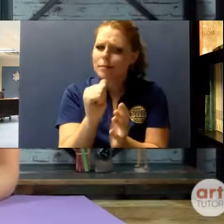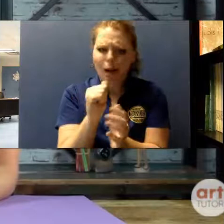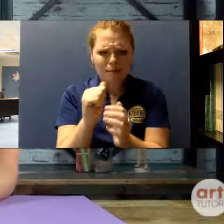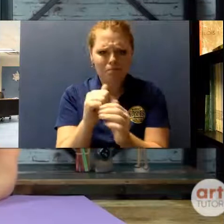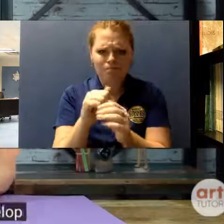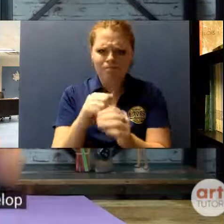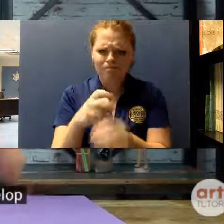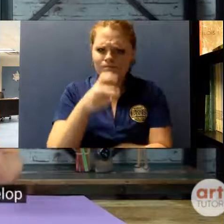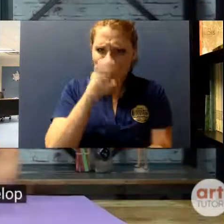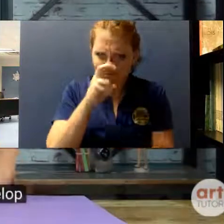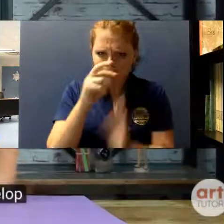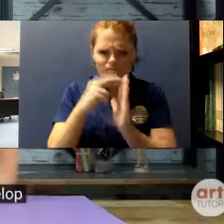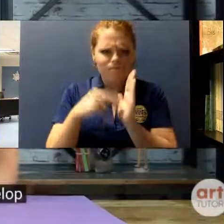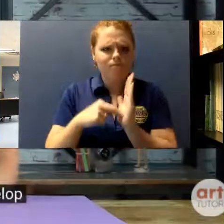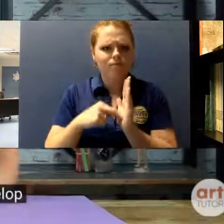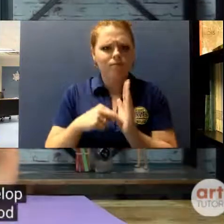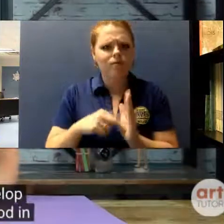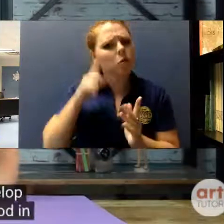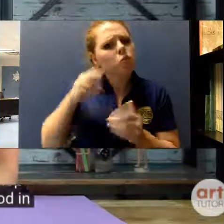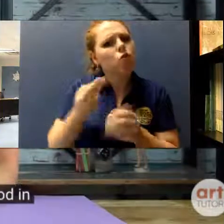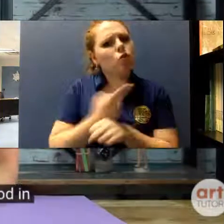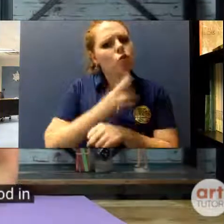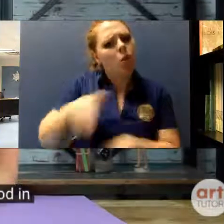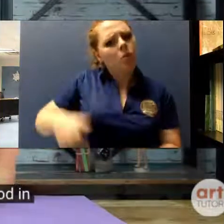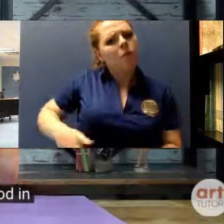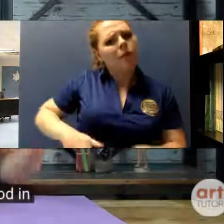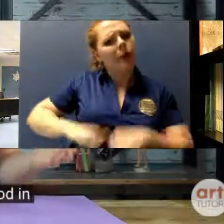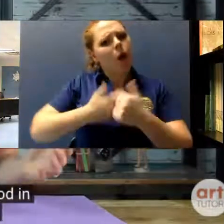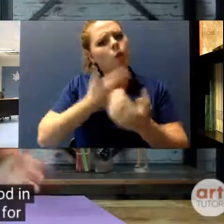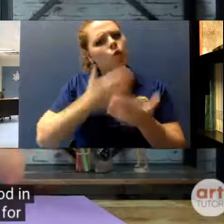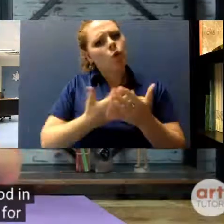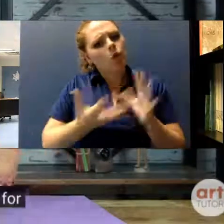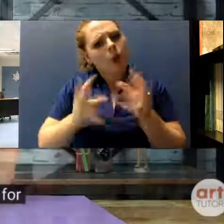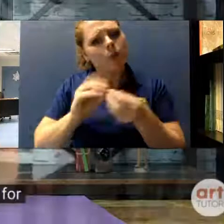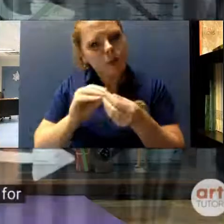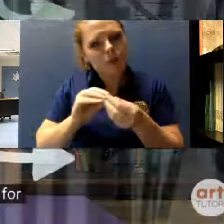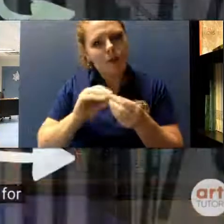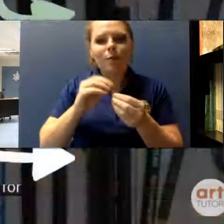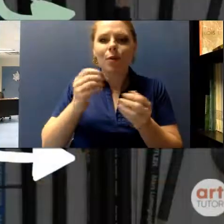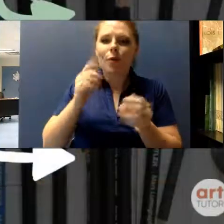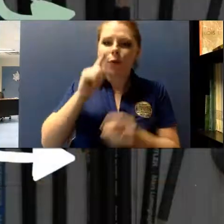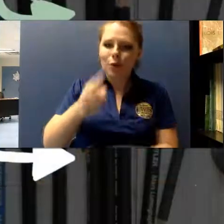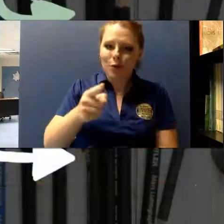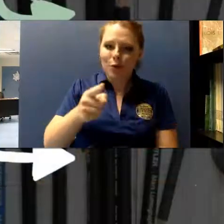rule. Learn to develop your own instinct for what looks good in a composition and what works well for you.